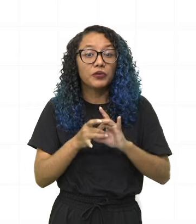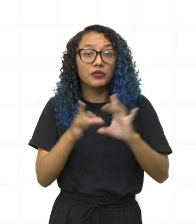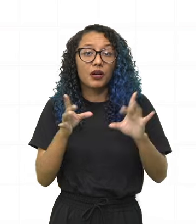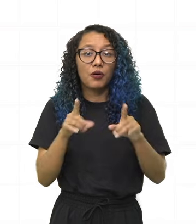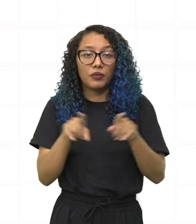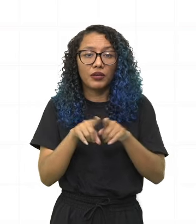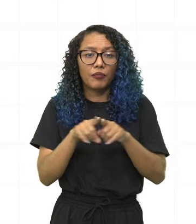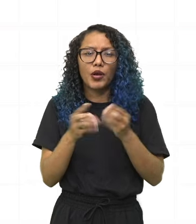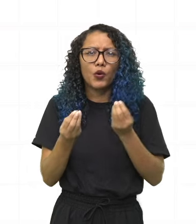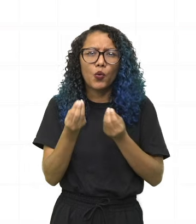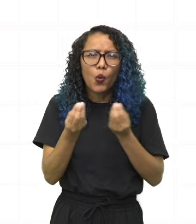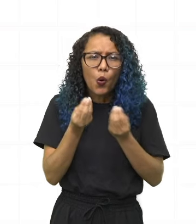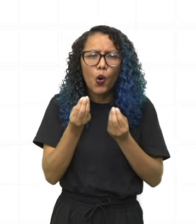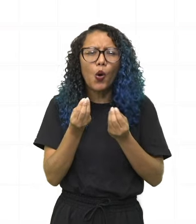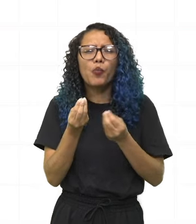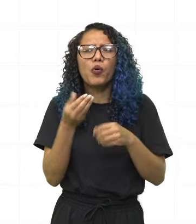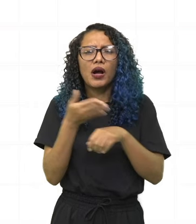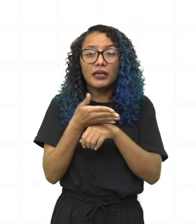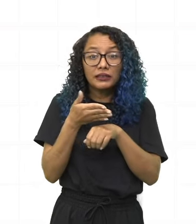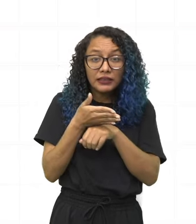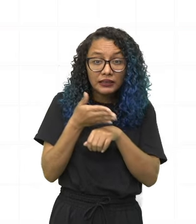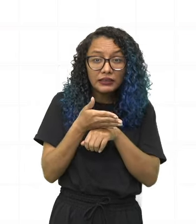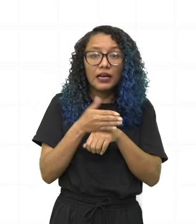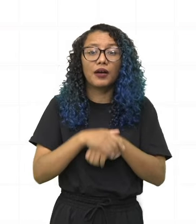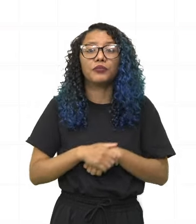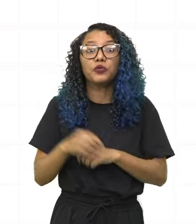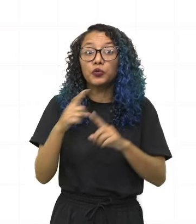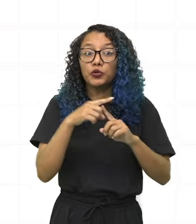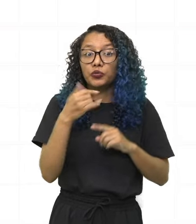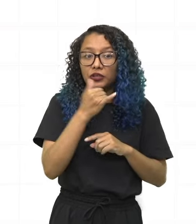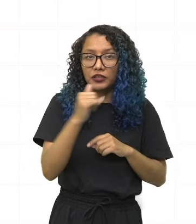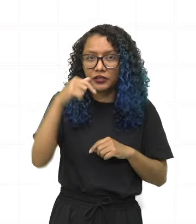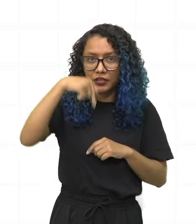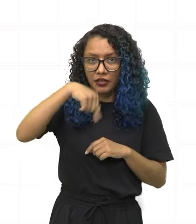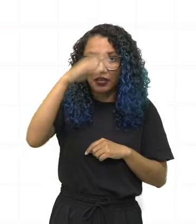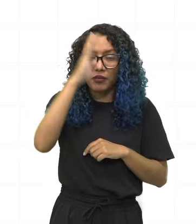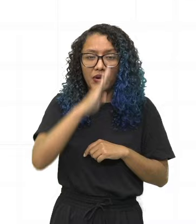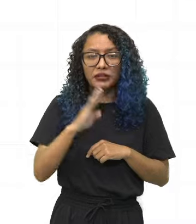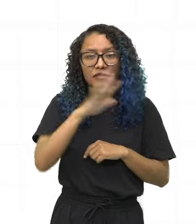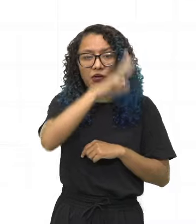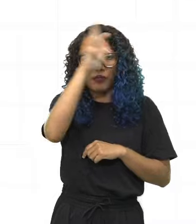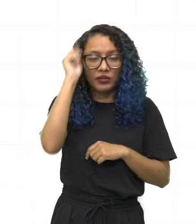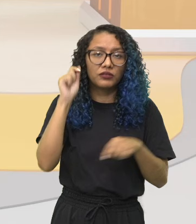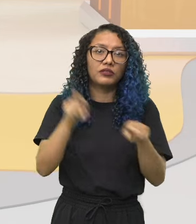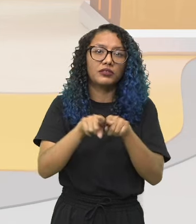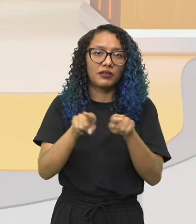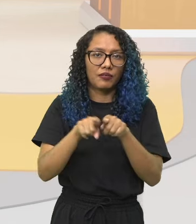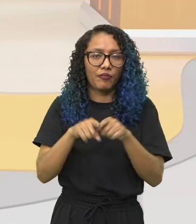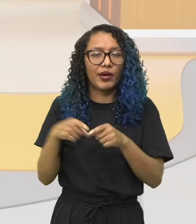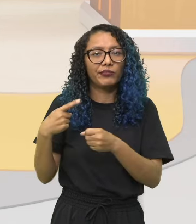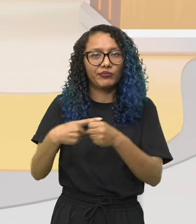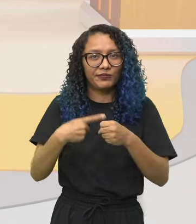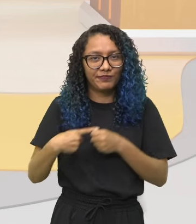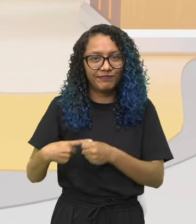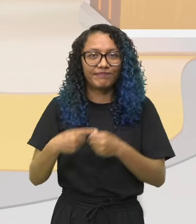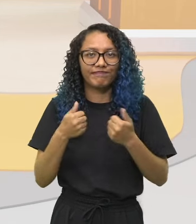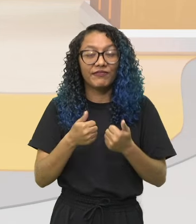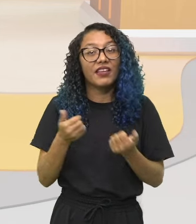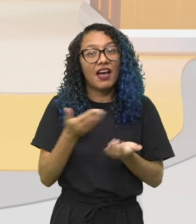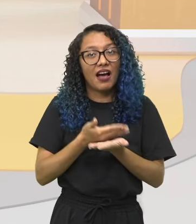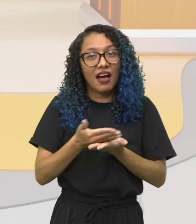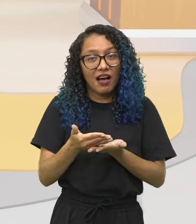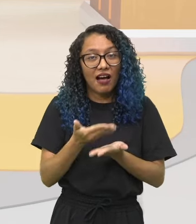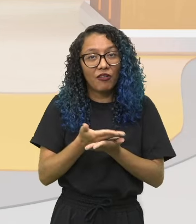and accessibility of these sources of energy in Brazil, Amazonas and the município. So, this is our number